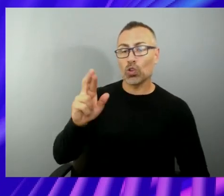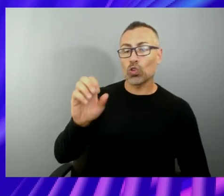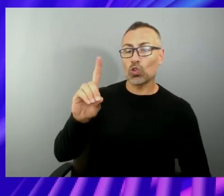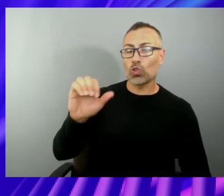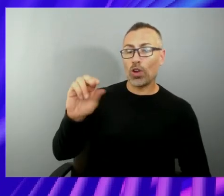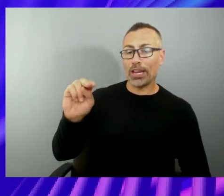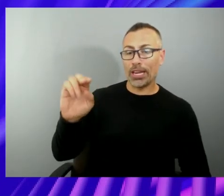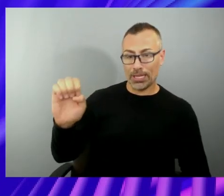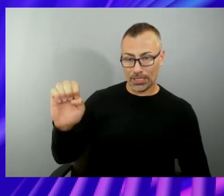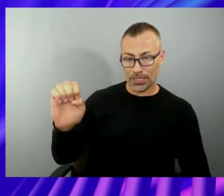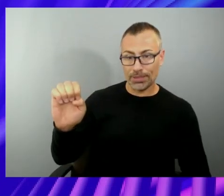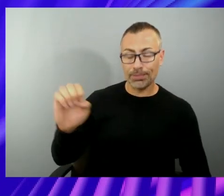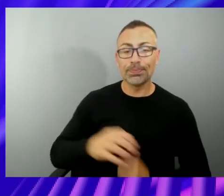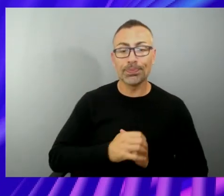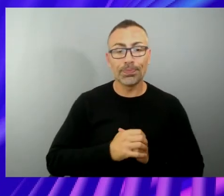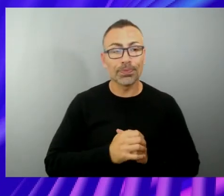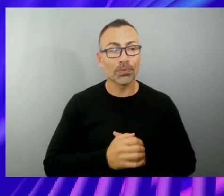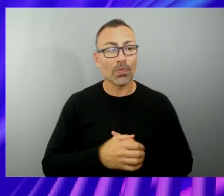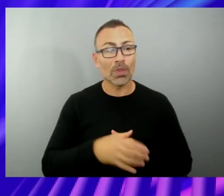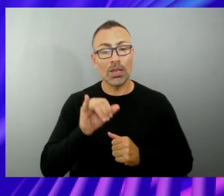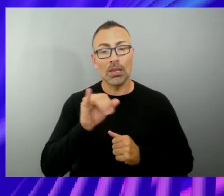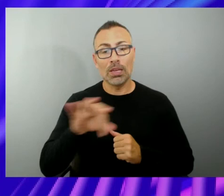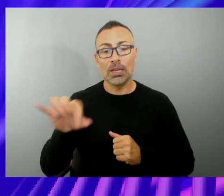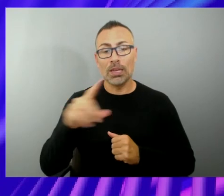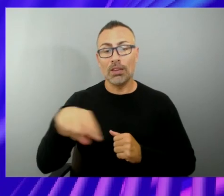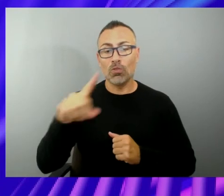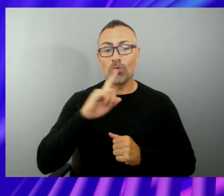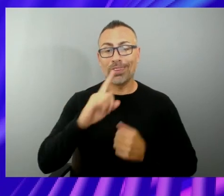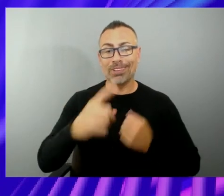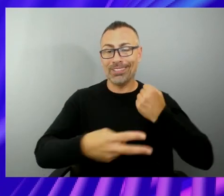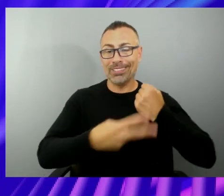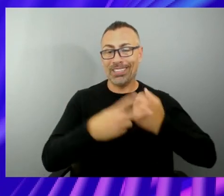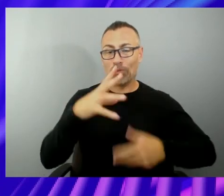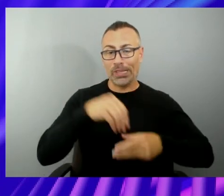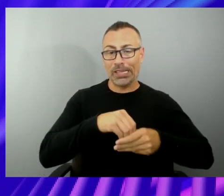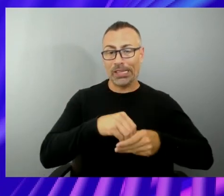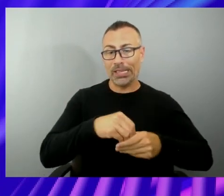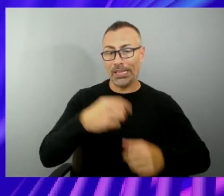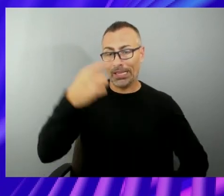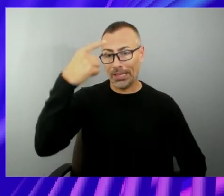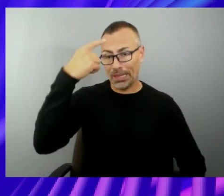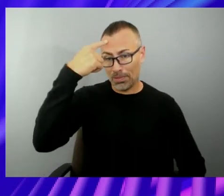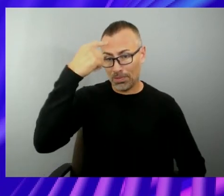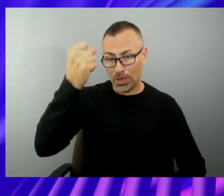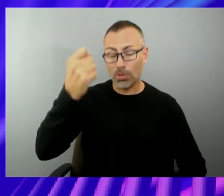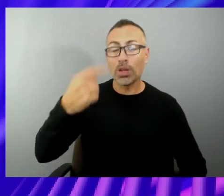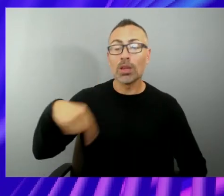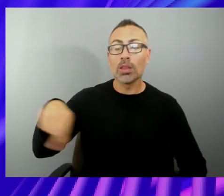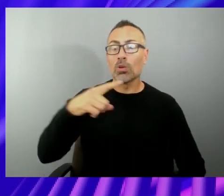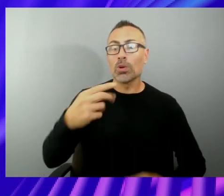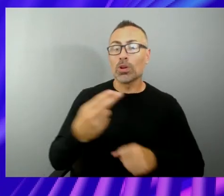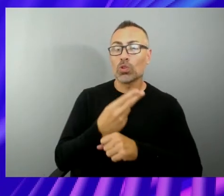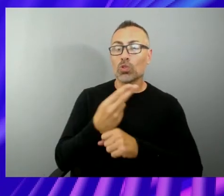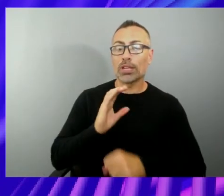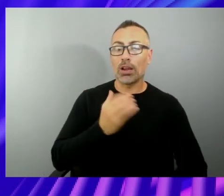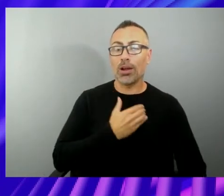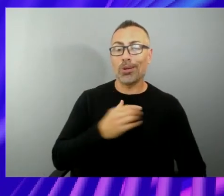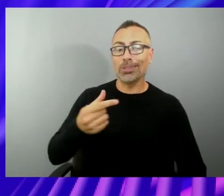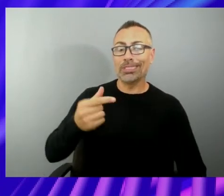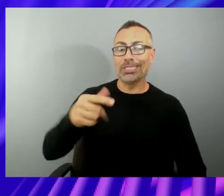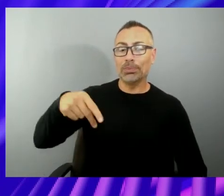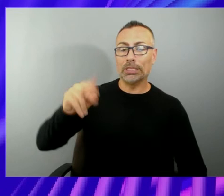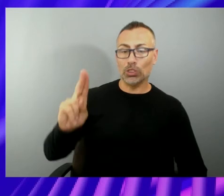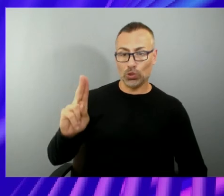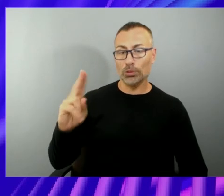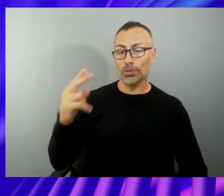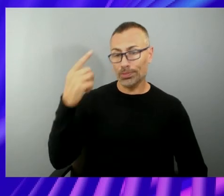is, because if we are saving these activations in the memory, then we are using our GPU memory. So activation